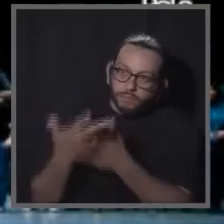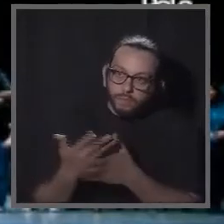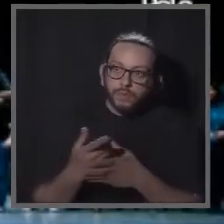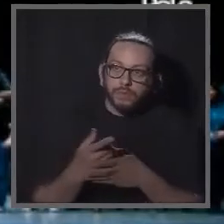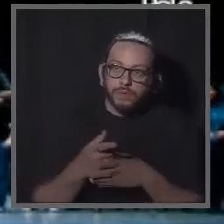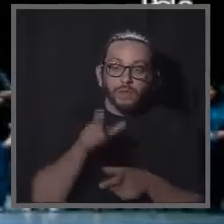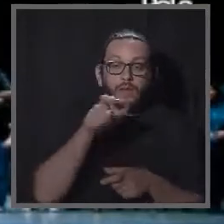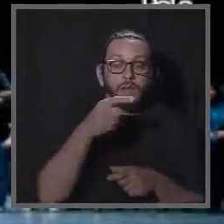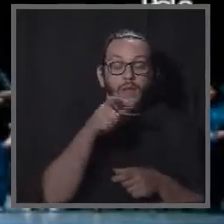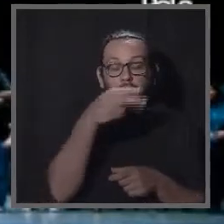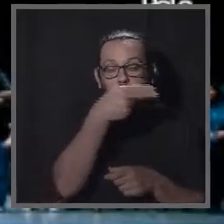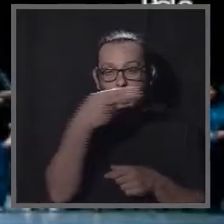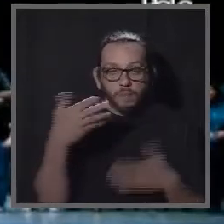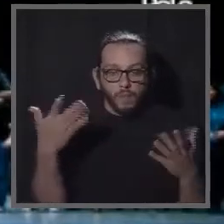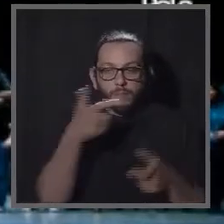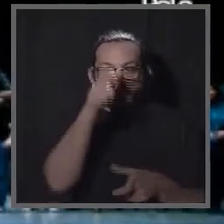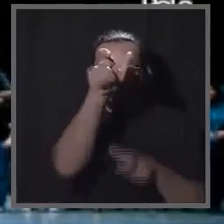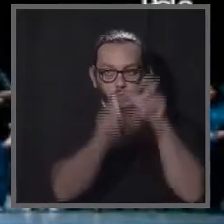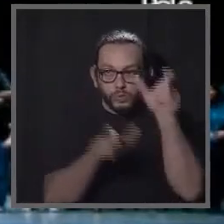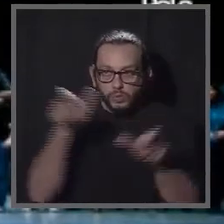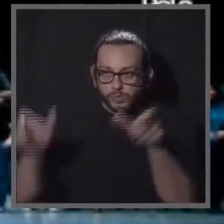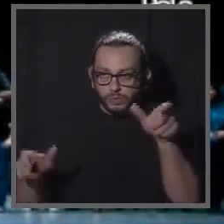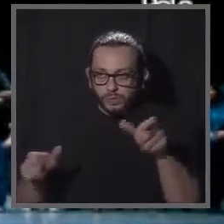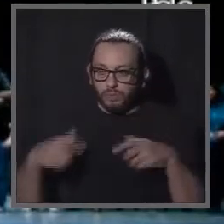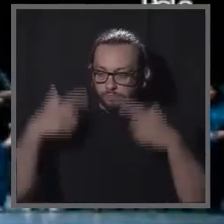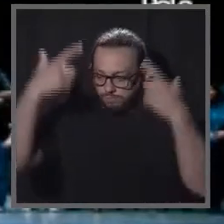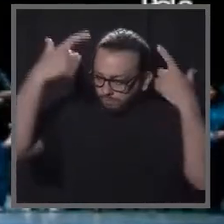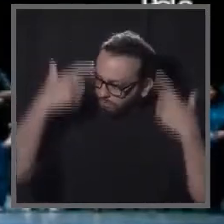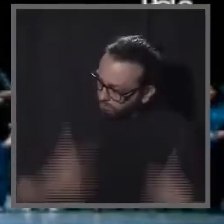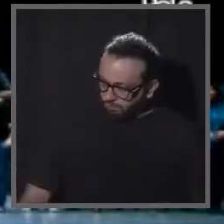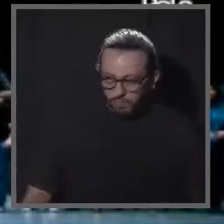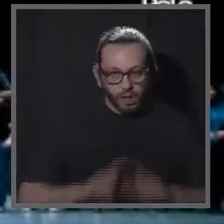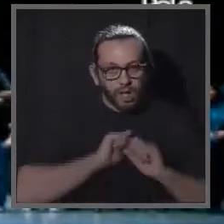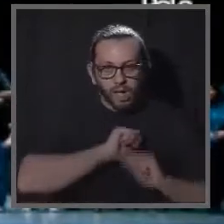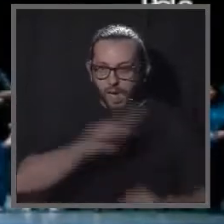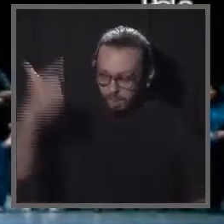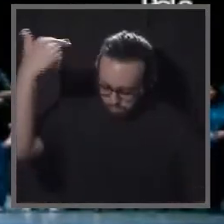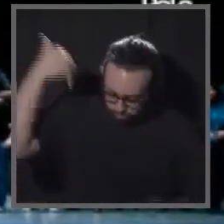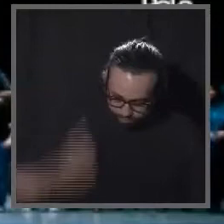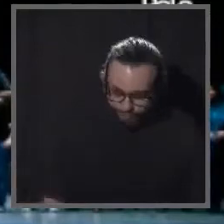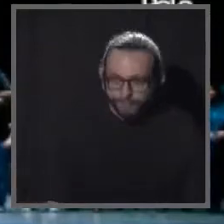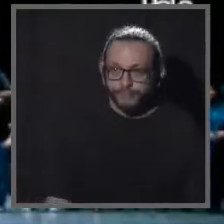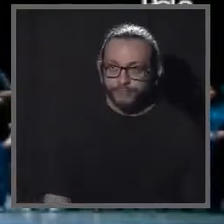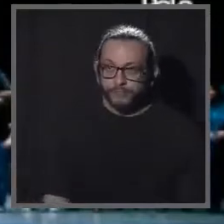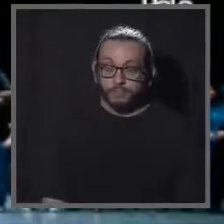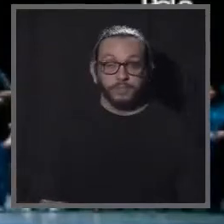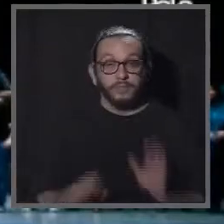and it describes this two-year process, and it is fully available. My second example,